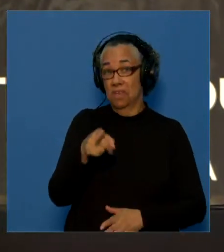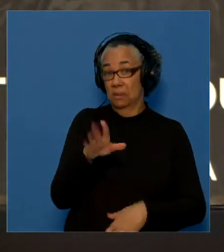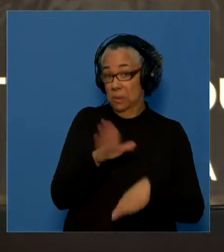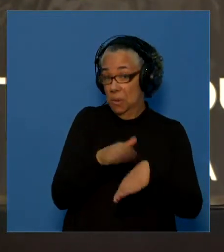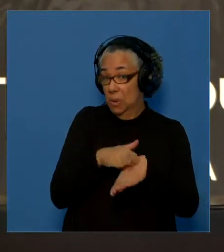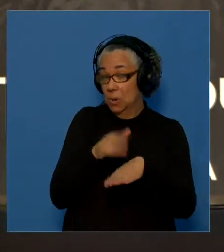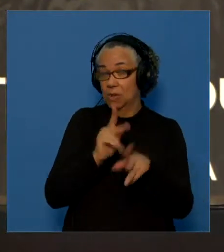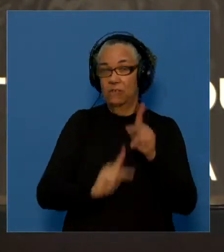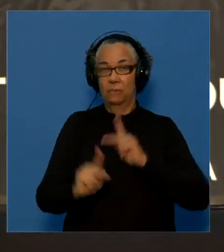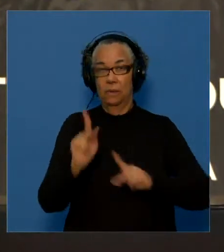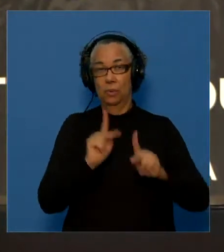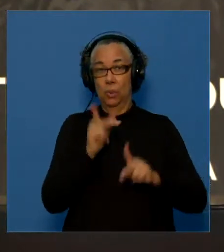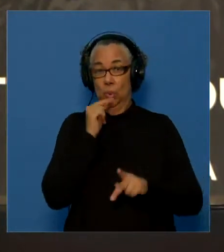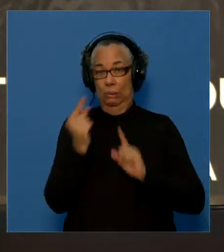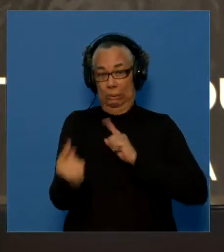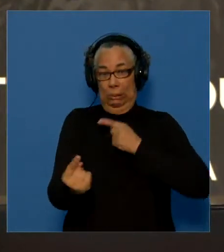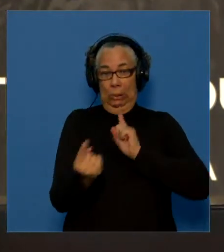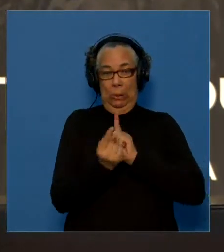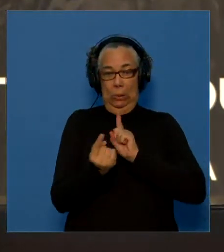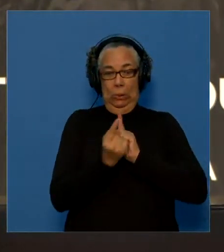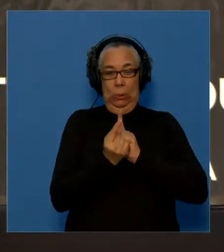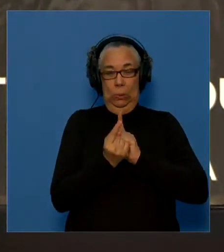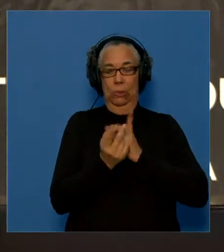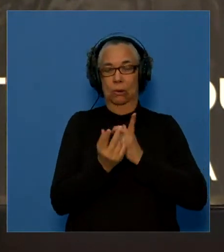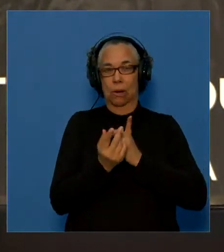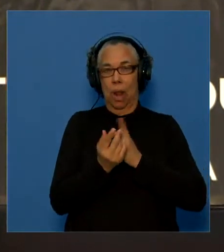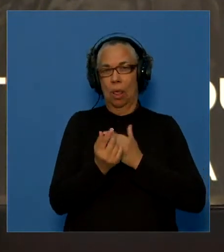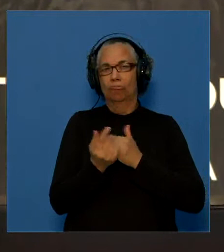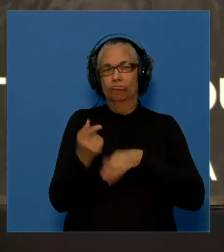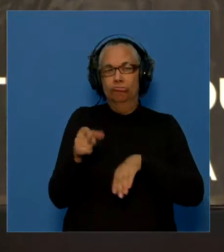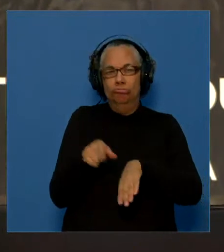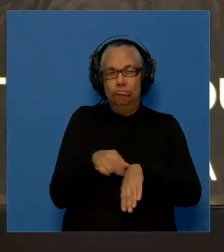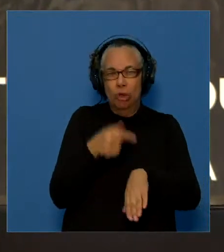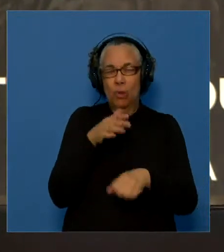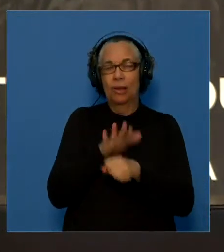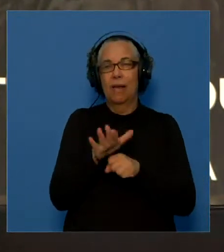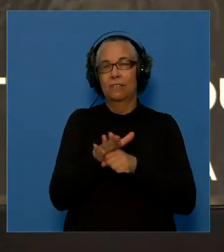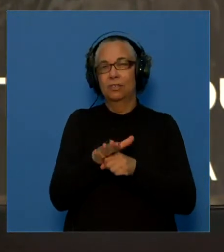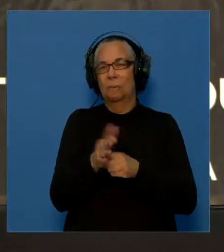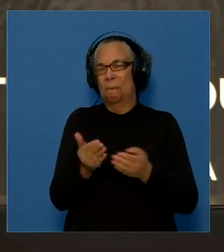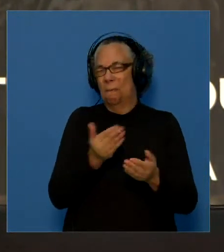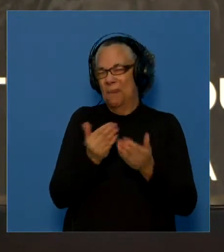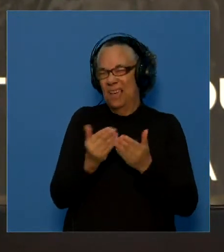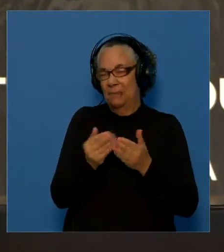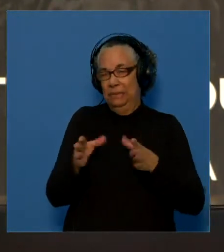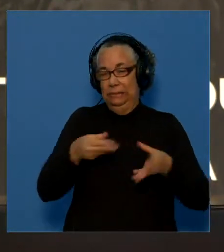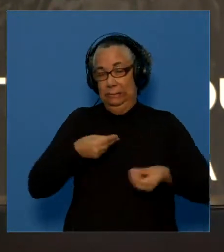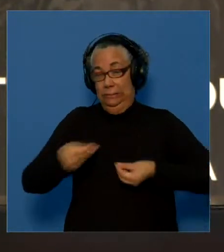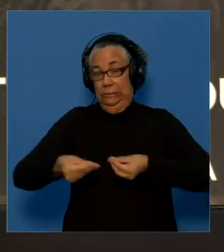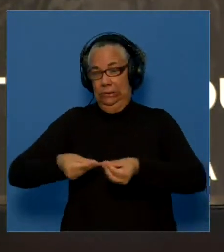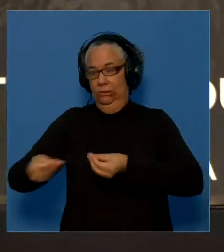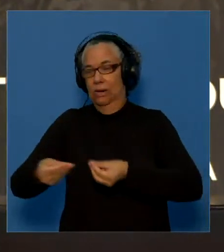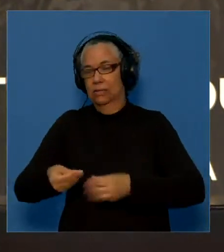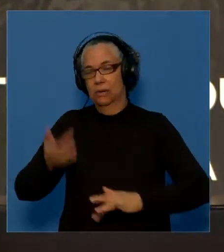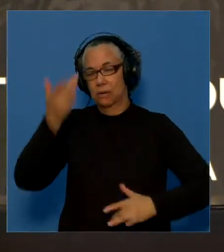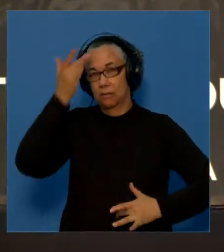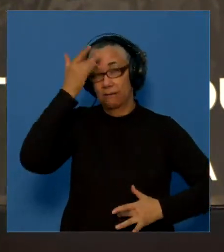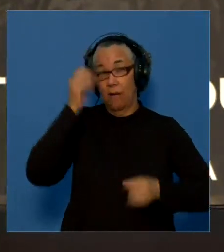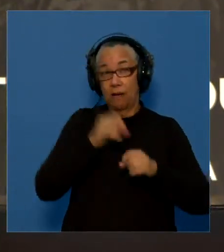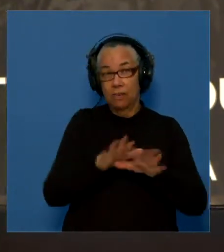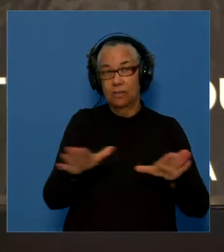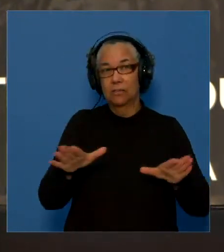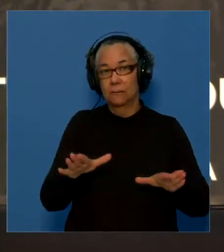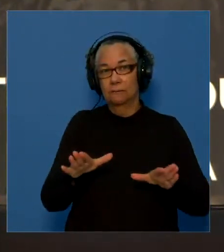notify people who they're in close proximity for long enough to possibly have transmitted the virus. Due to